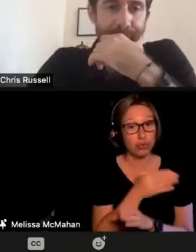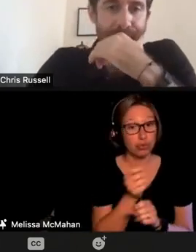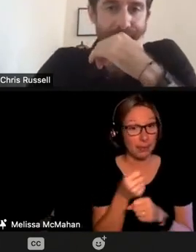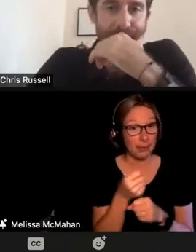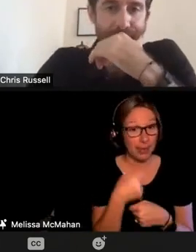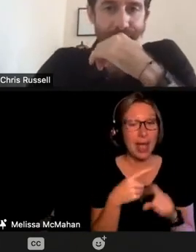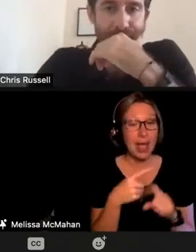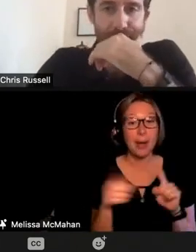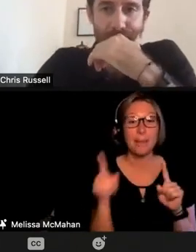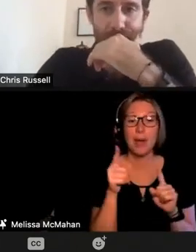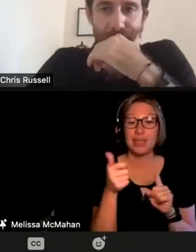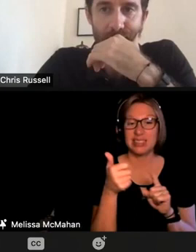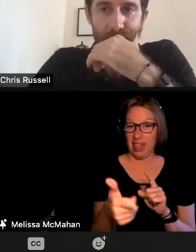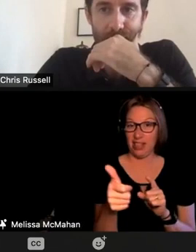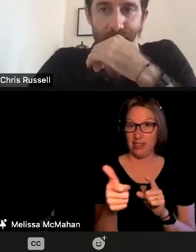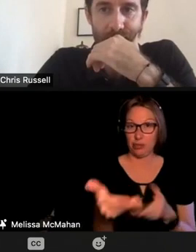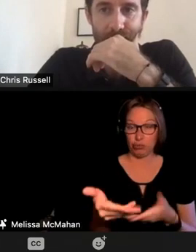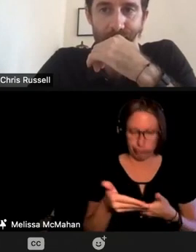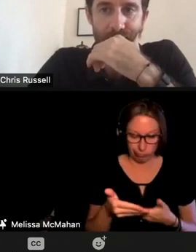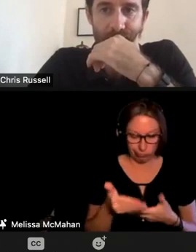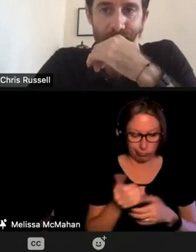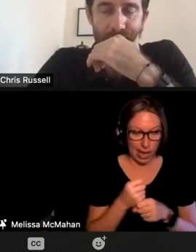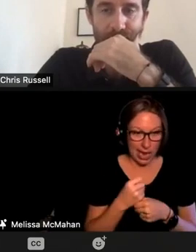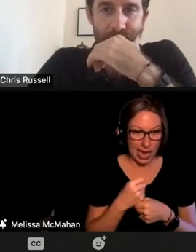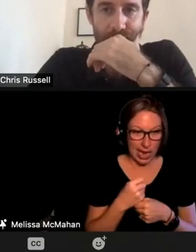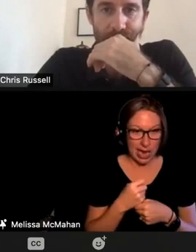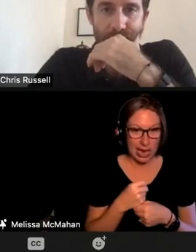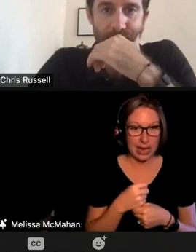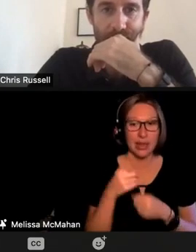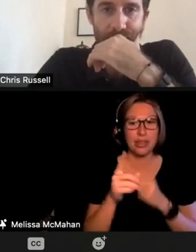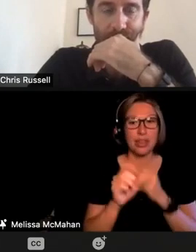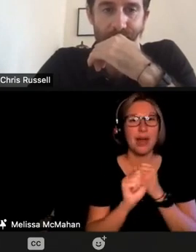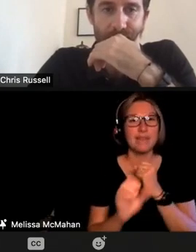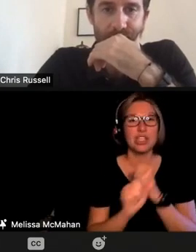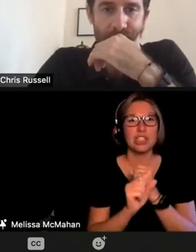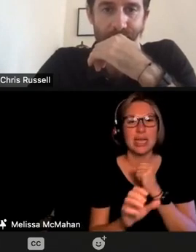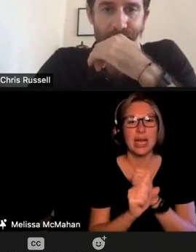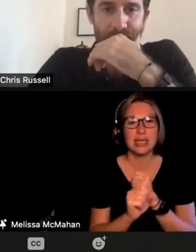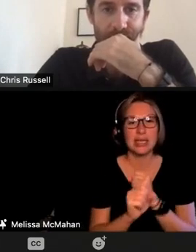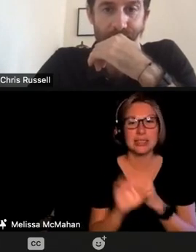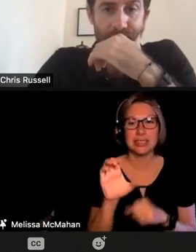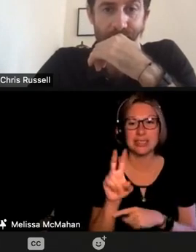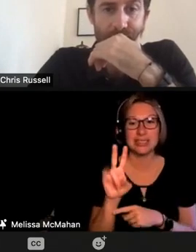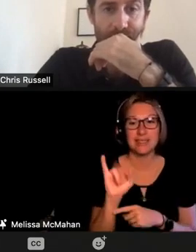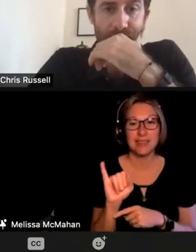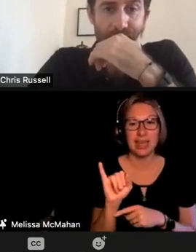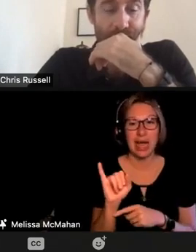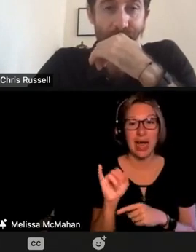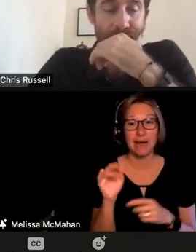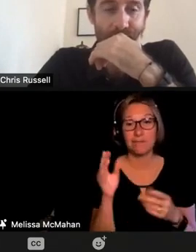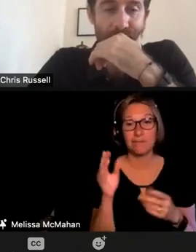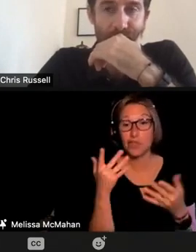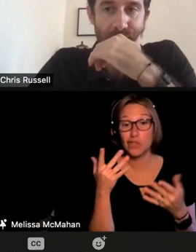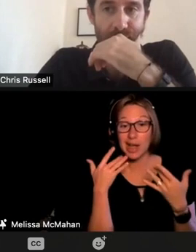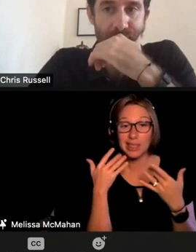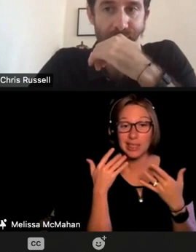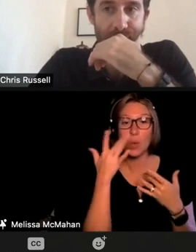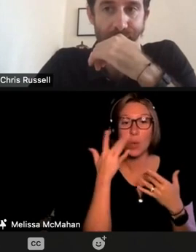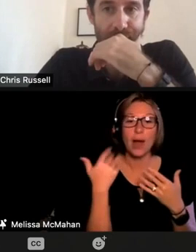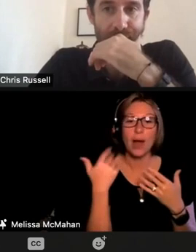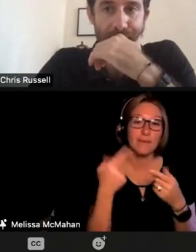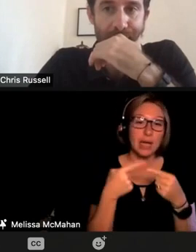that you can make yourself. And they are advertised as CBI friendly because they have